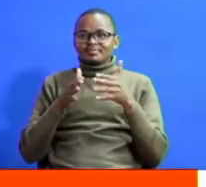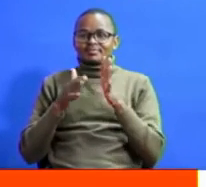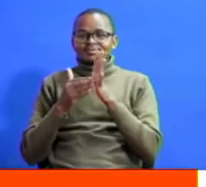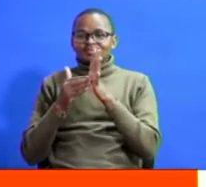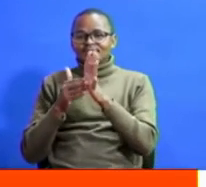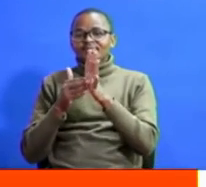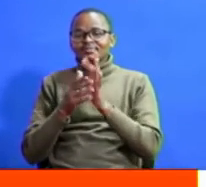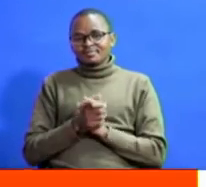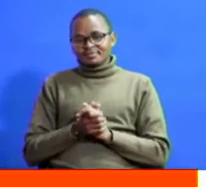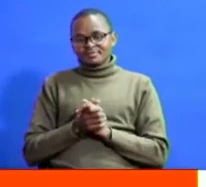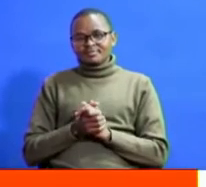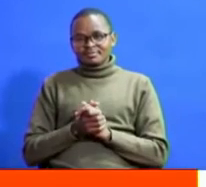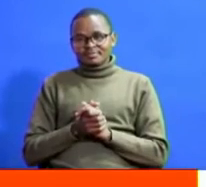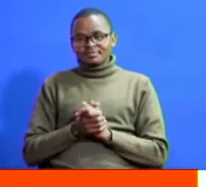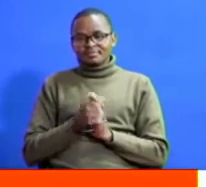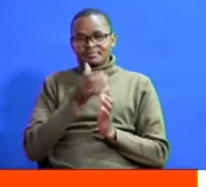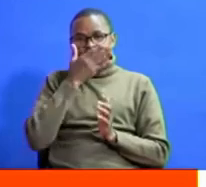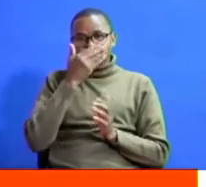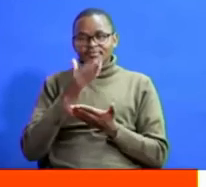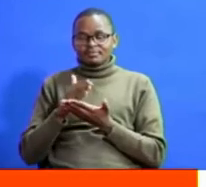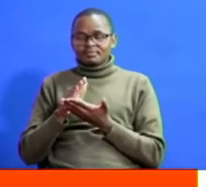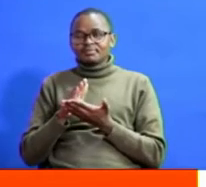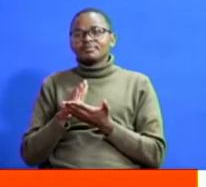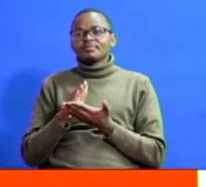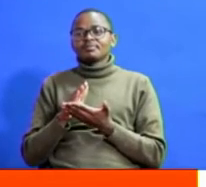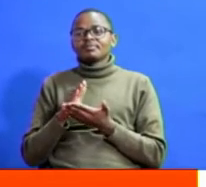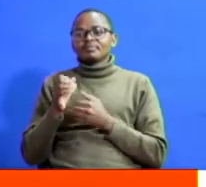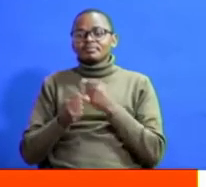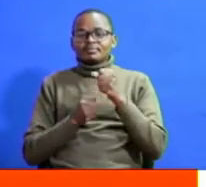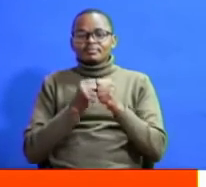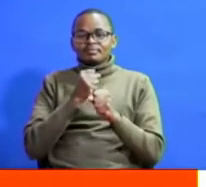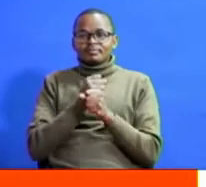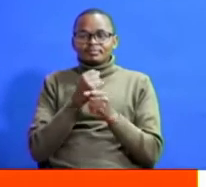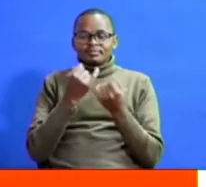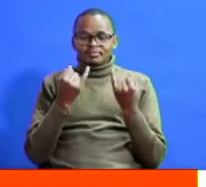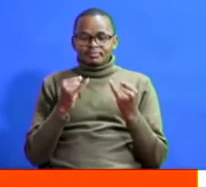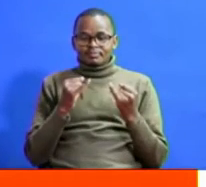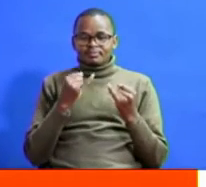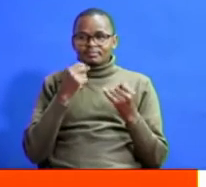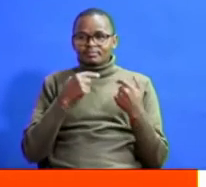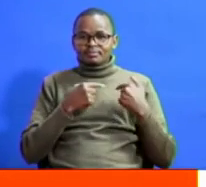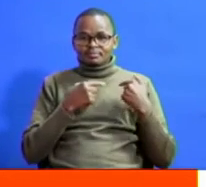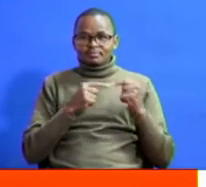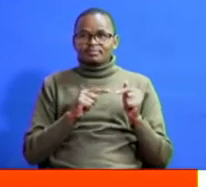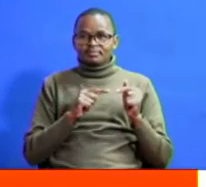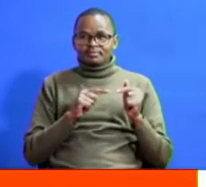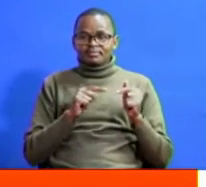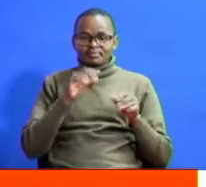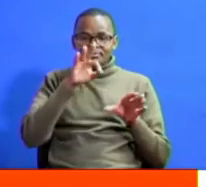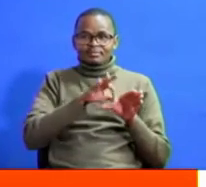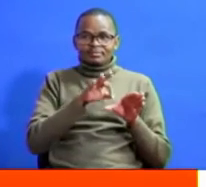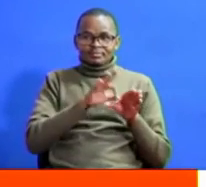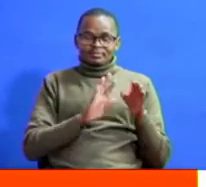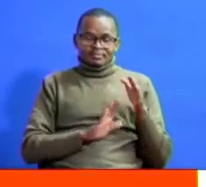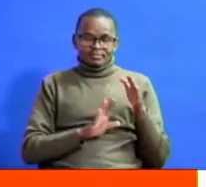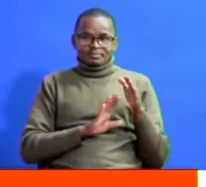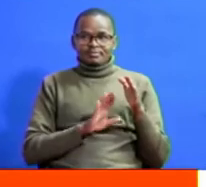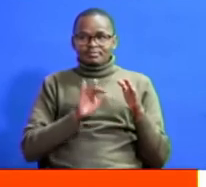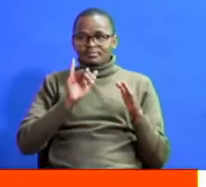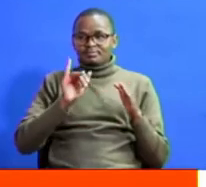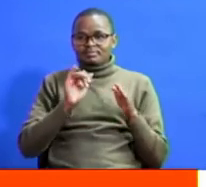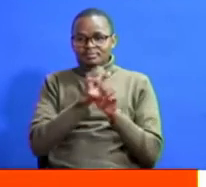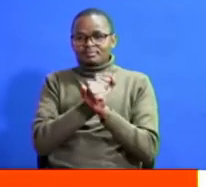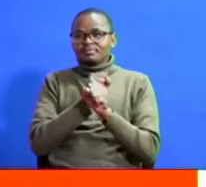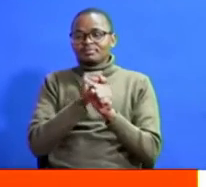themselves. For a better part of the year, now that since the selection of deputy presidents by the